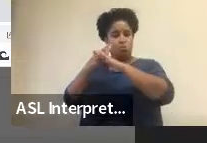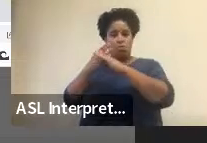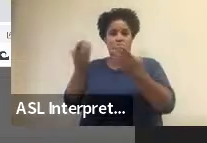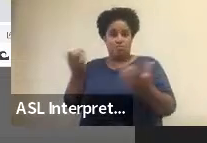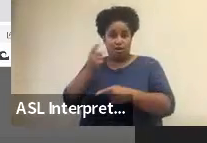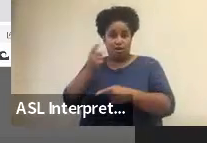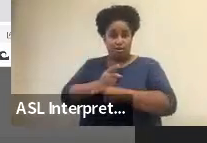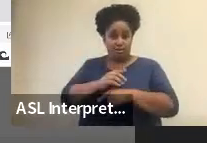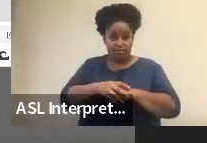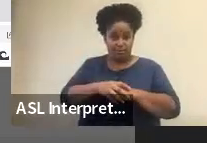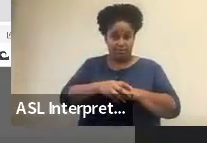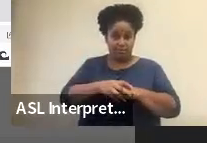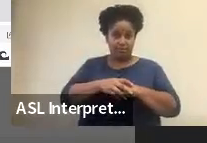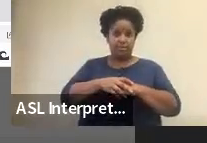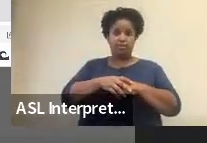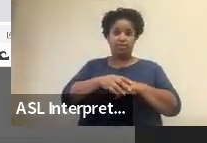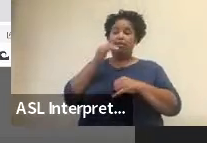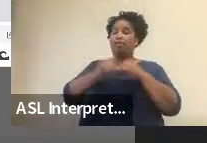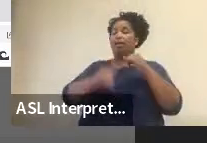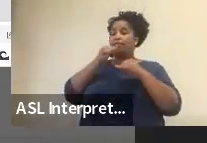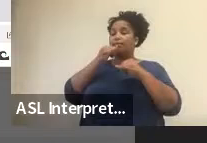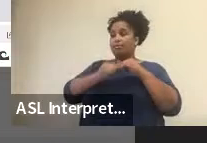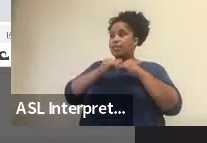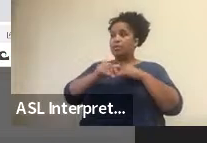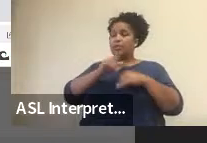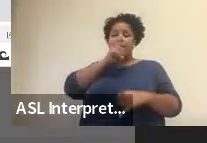place. Then the last thing is